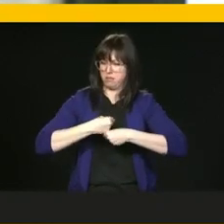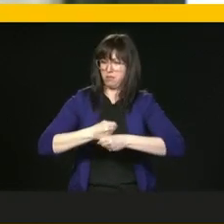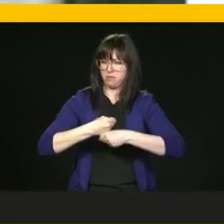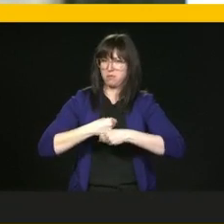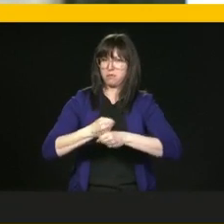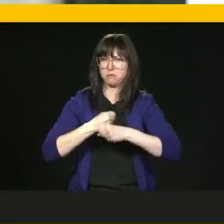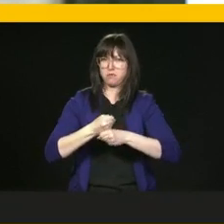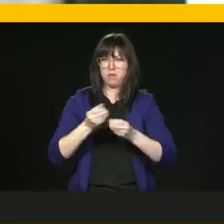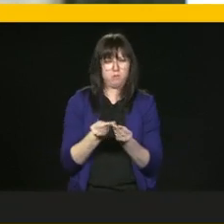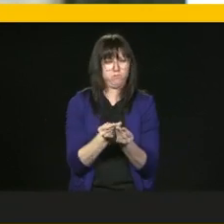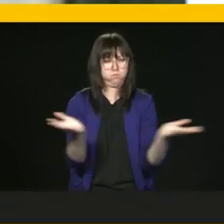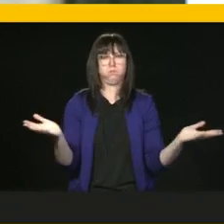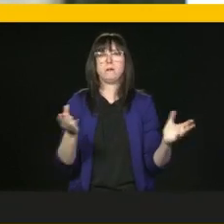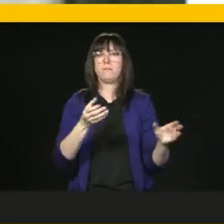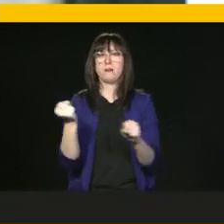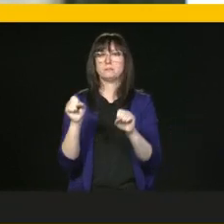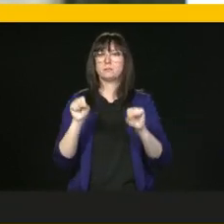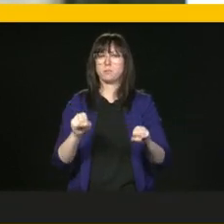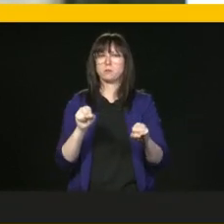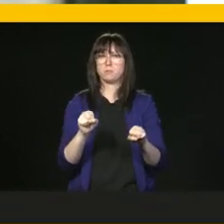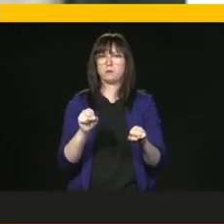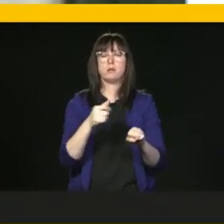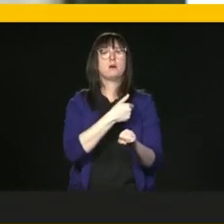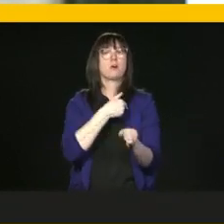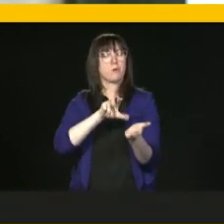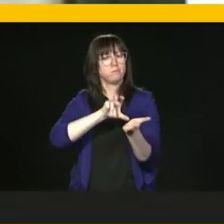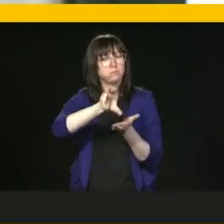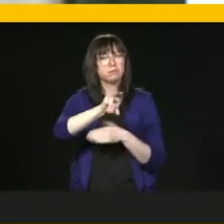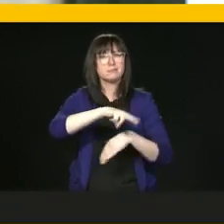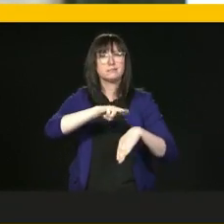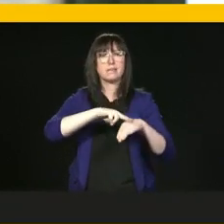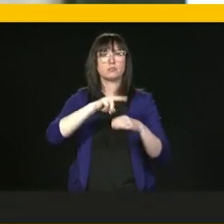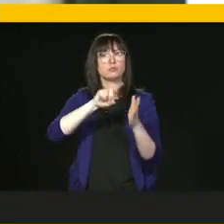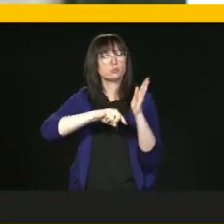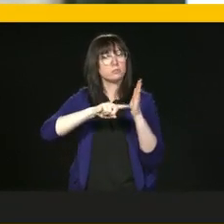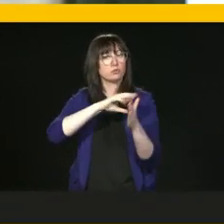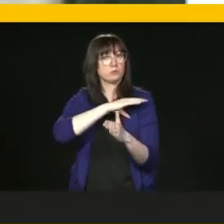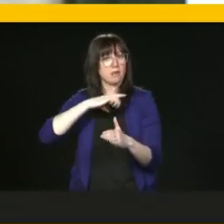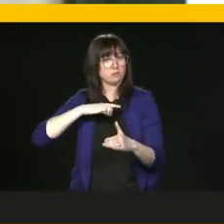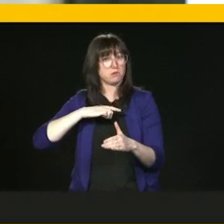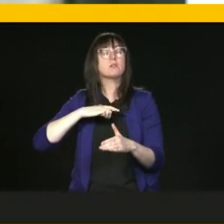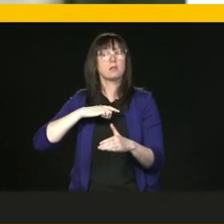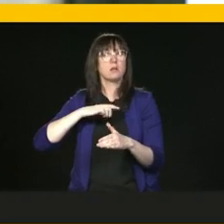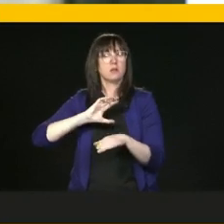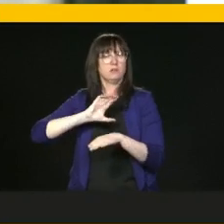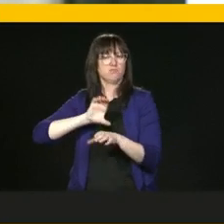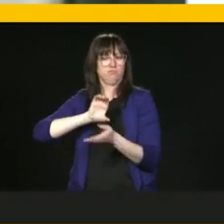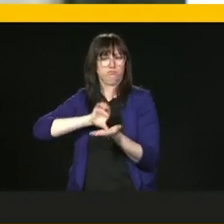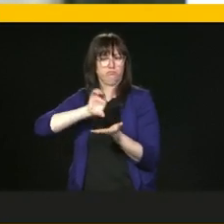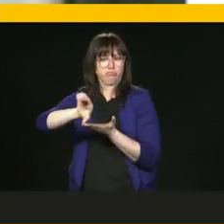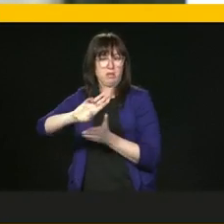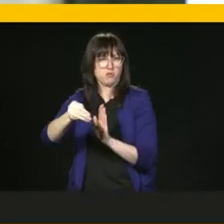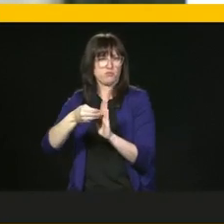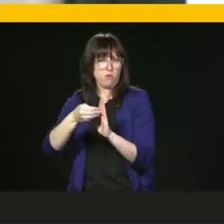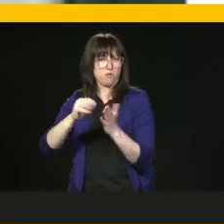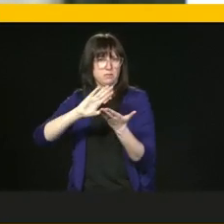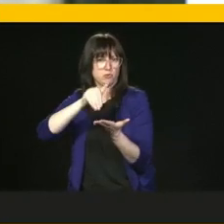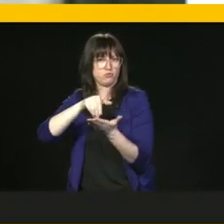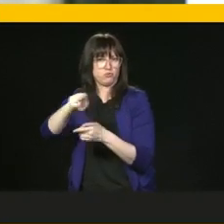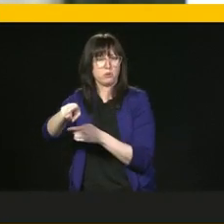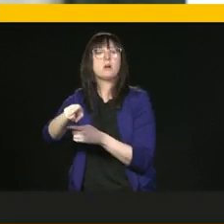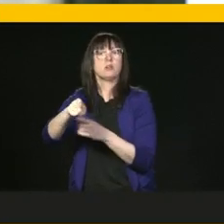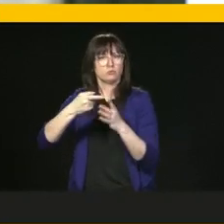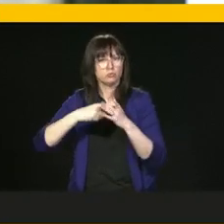as possible. That's why we're investing in the National Research Council of Canada's facility in Montreal to prepare for the